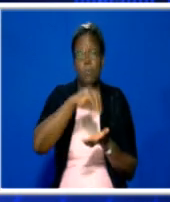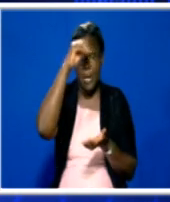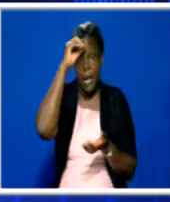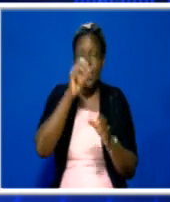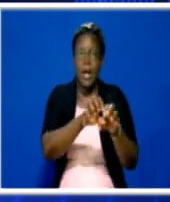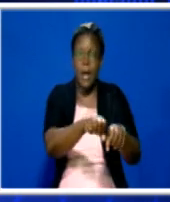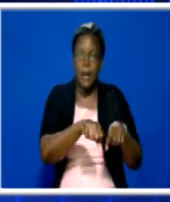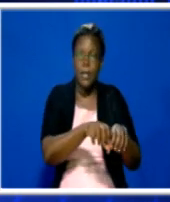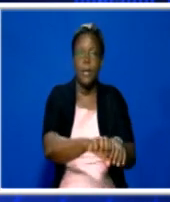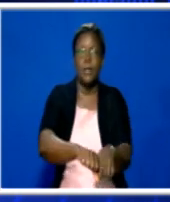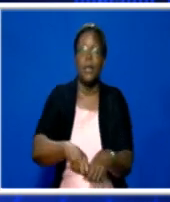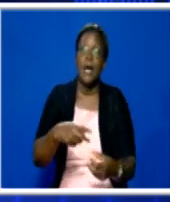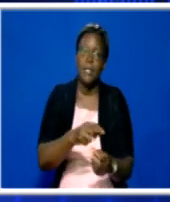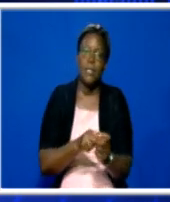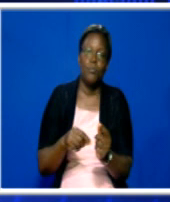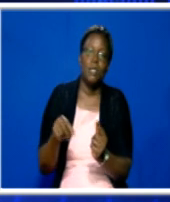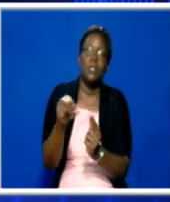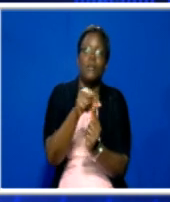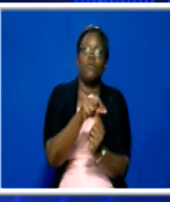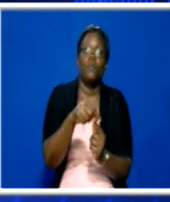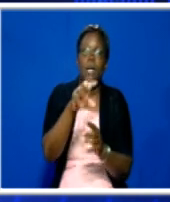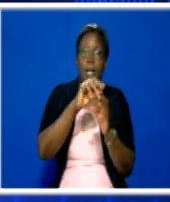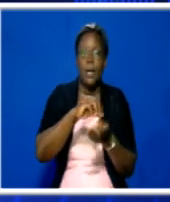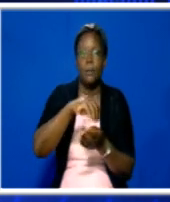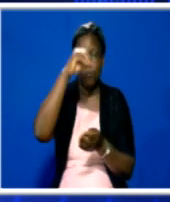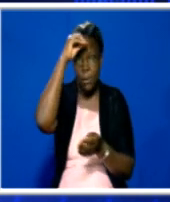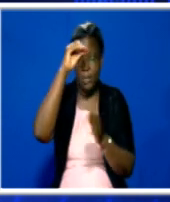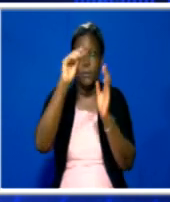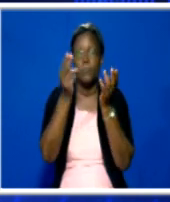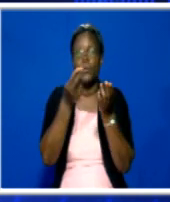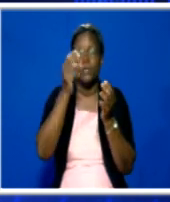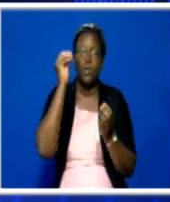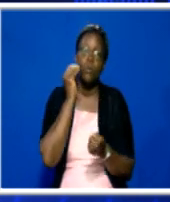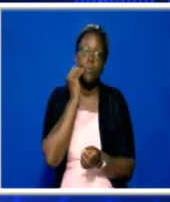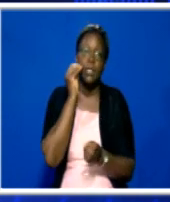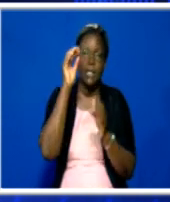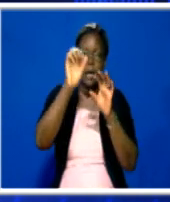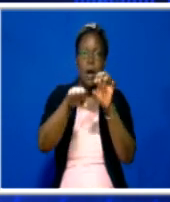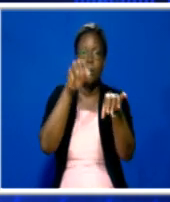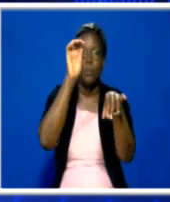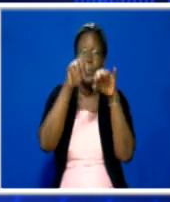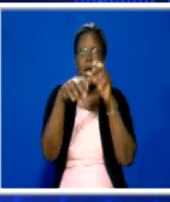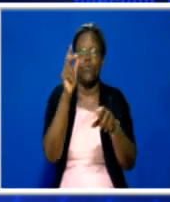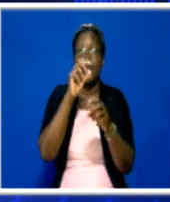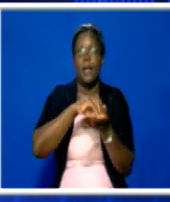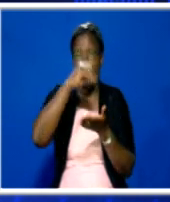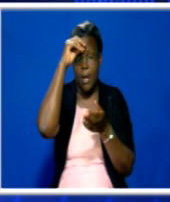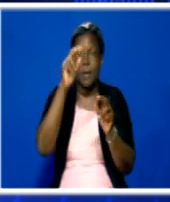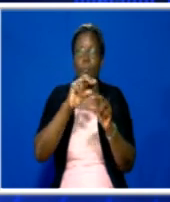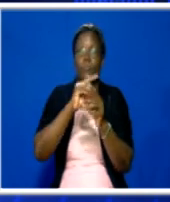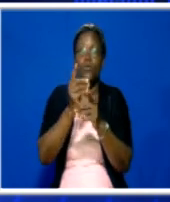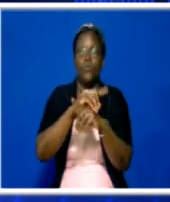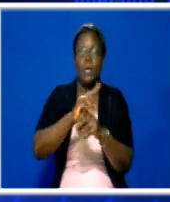agriculture. Now the specific topic of today is domestic animals, and we will be learning the distinction between male and